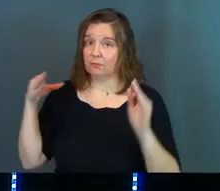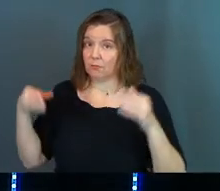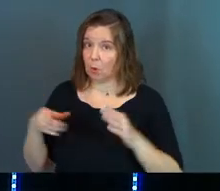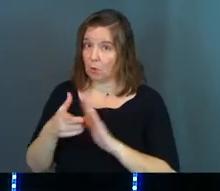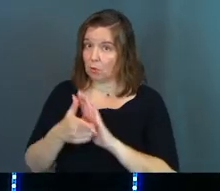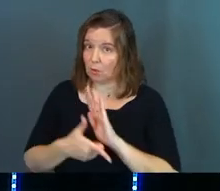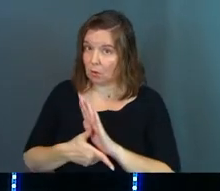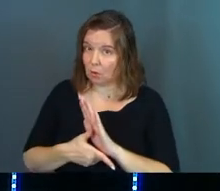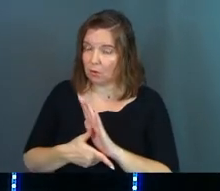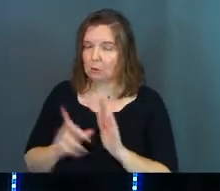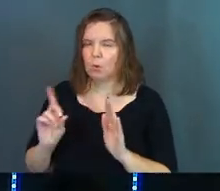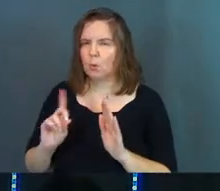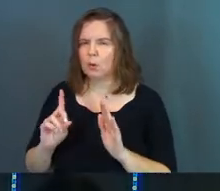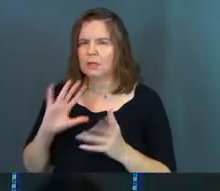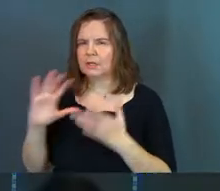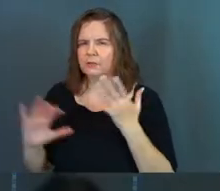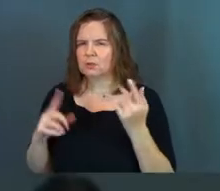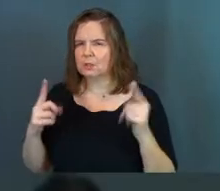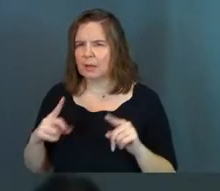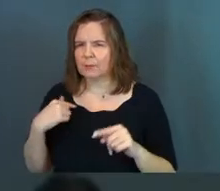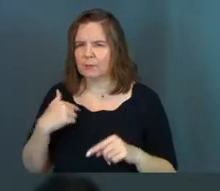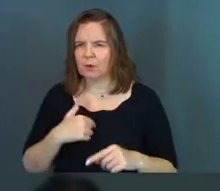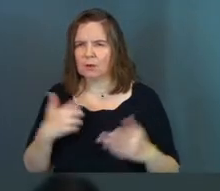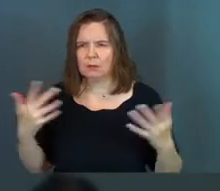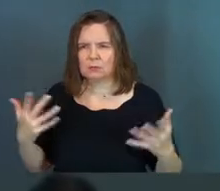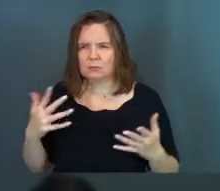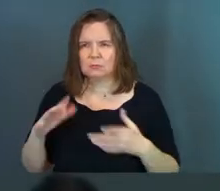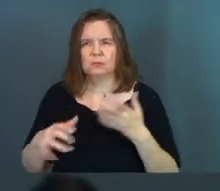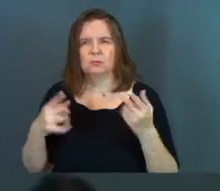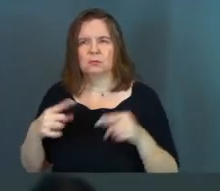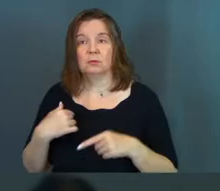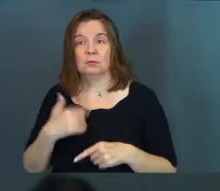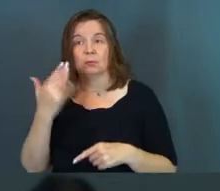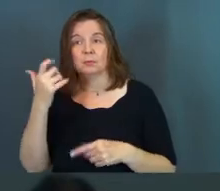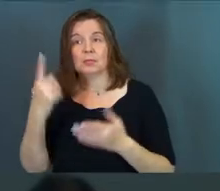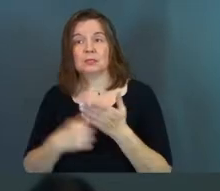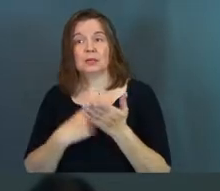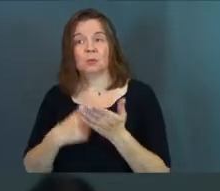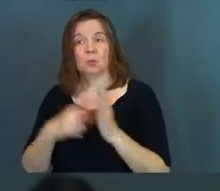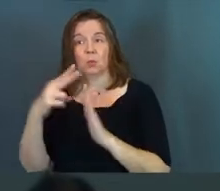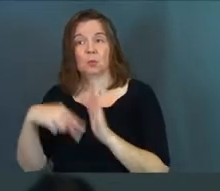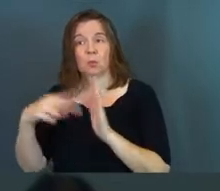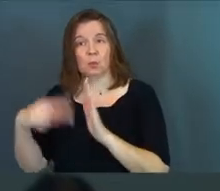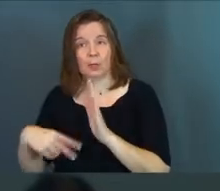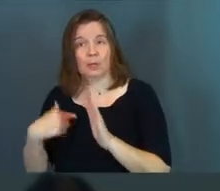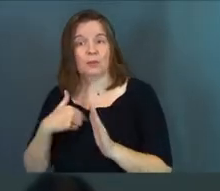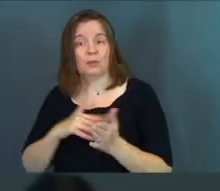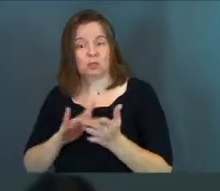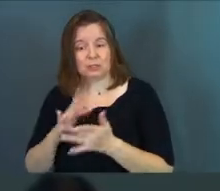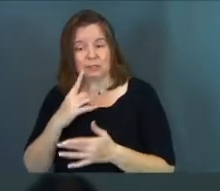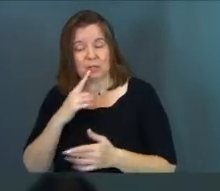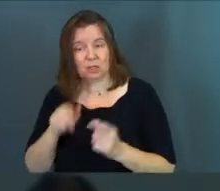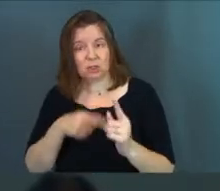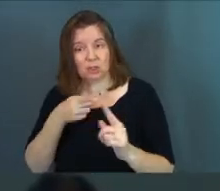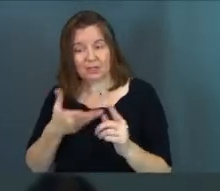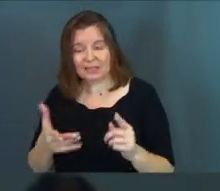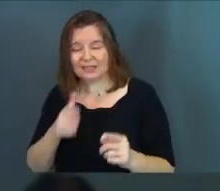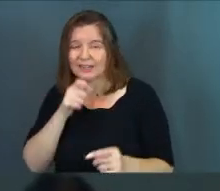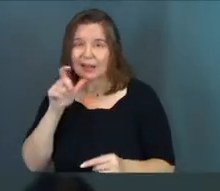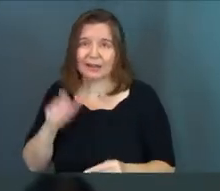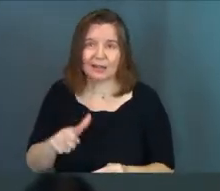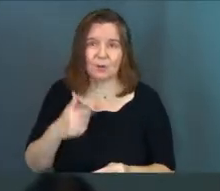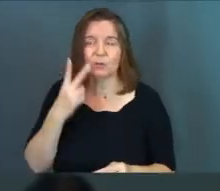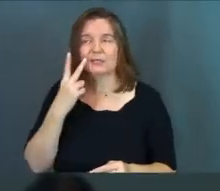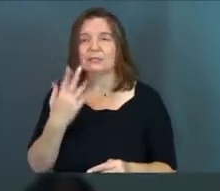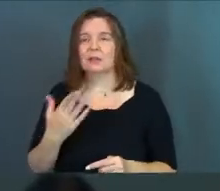then where does this confusion come from for us? Where does this confusion come from? Because sometimes we read throughout Scripture that Jesus says certain things are unnecessary. We